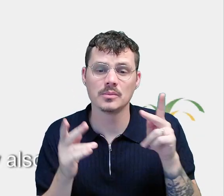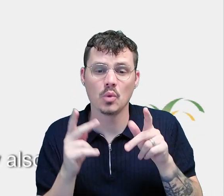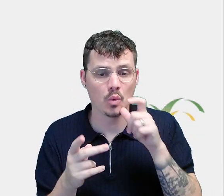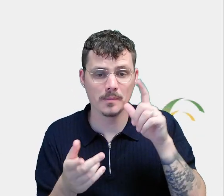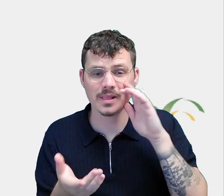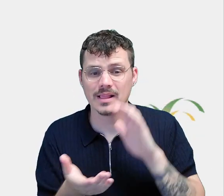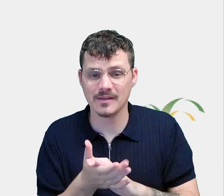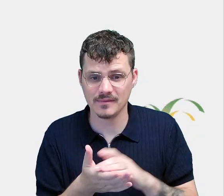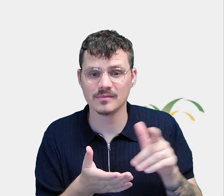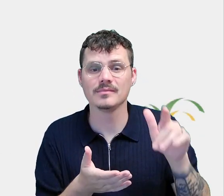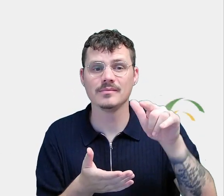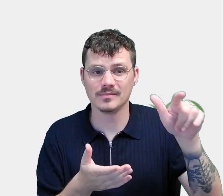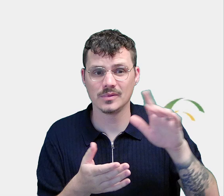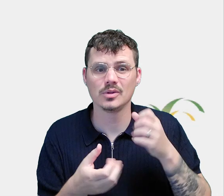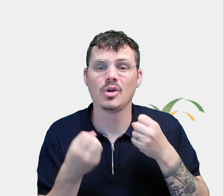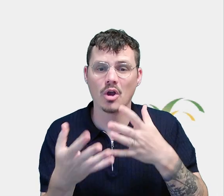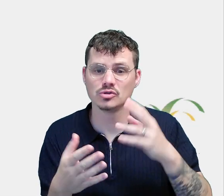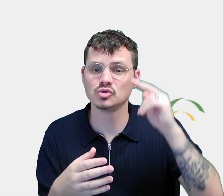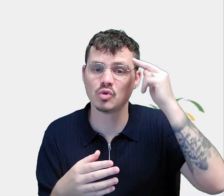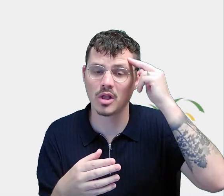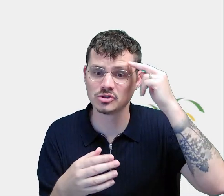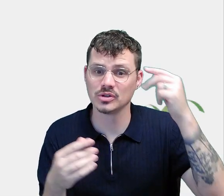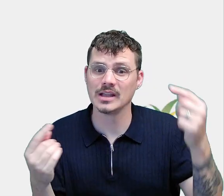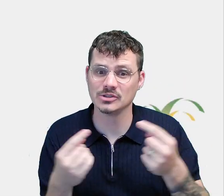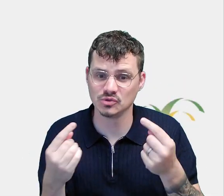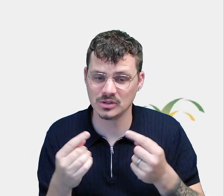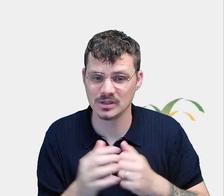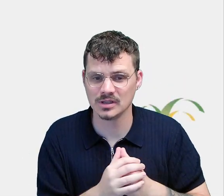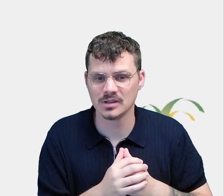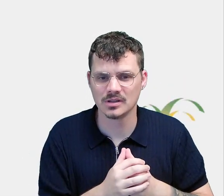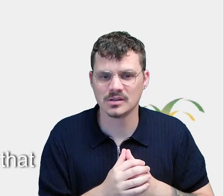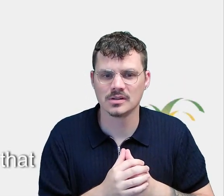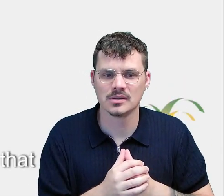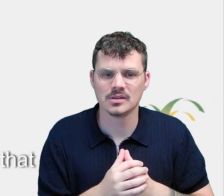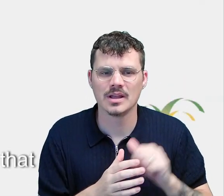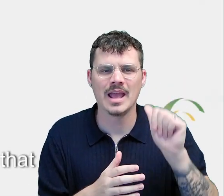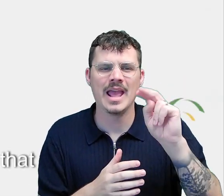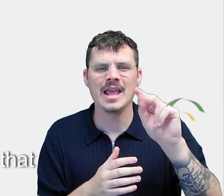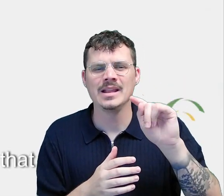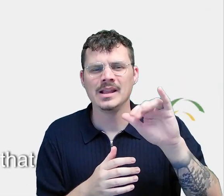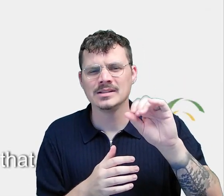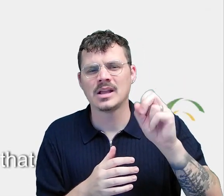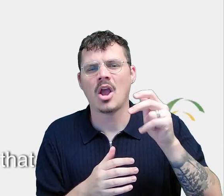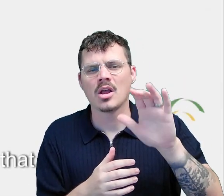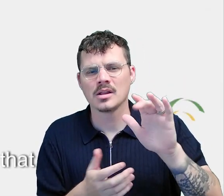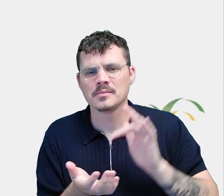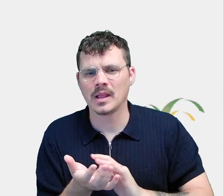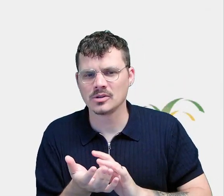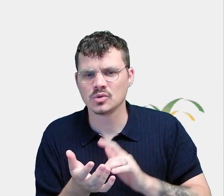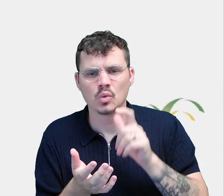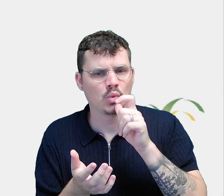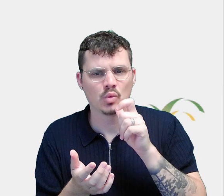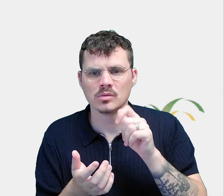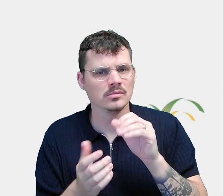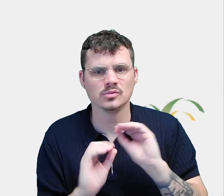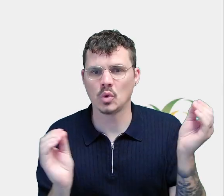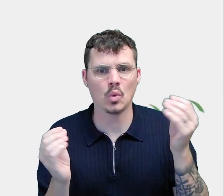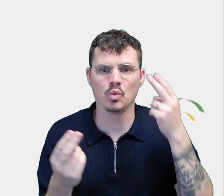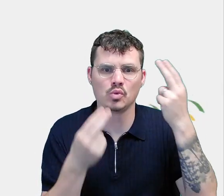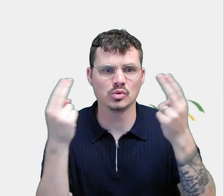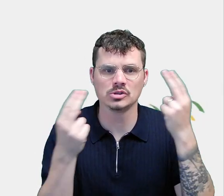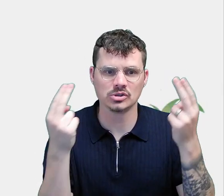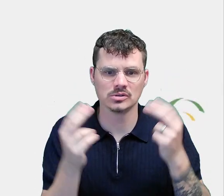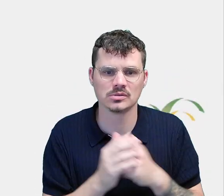some people that believe they also produce neurological injury. And Antipsychotic medications for people that don't have